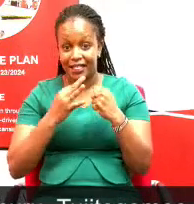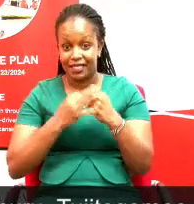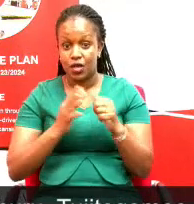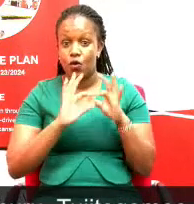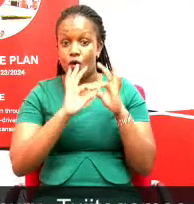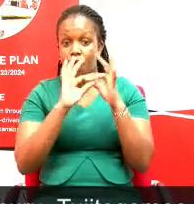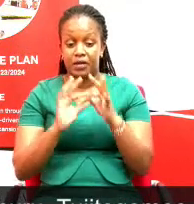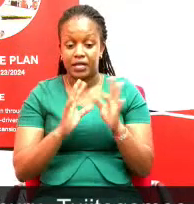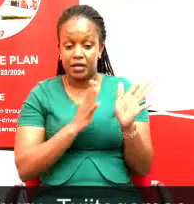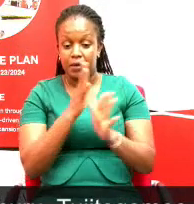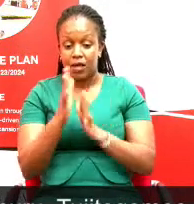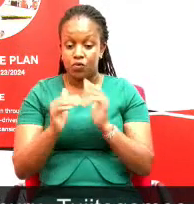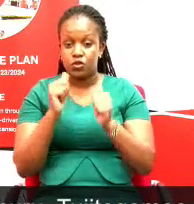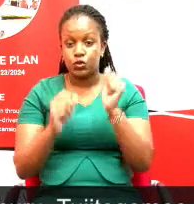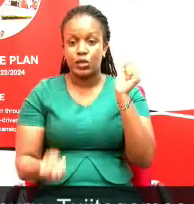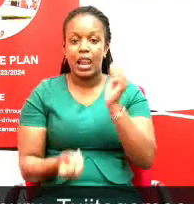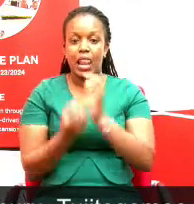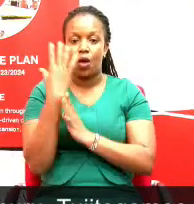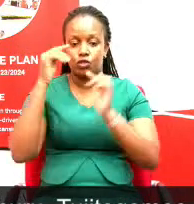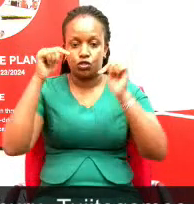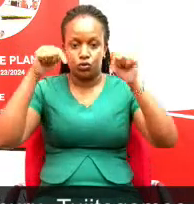plan which you are launching today.